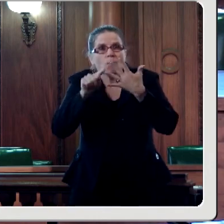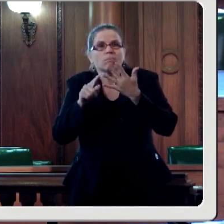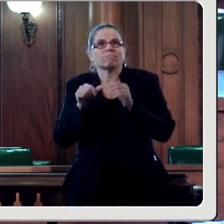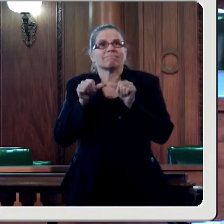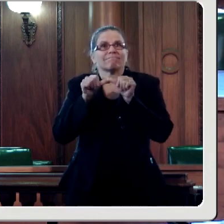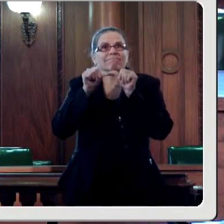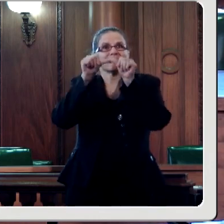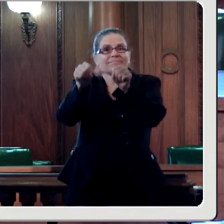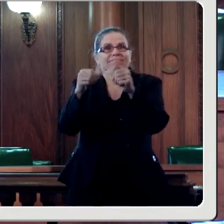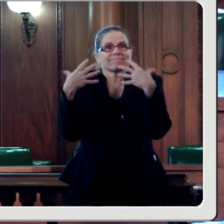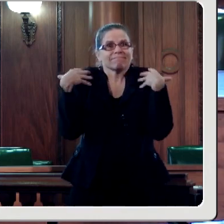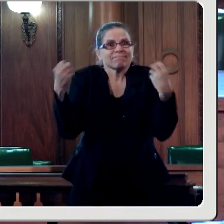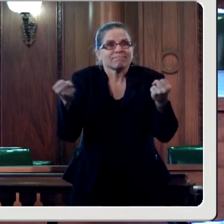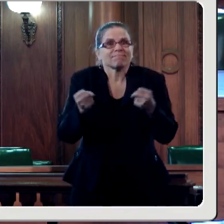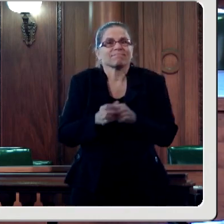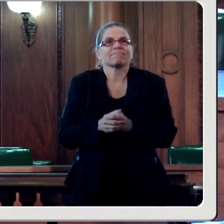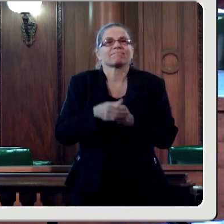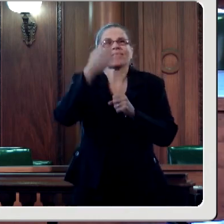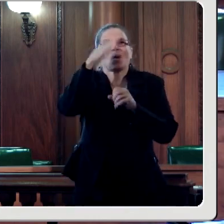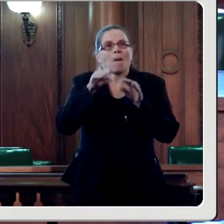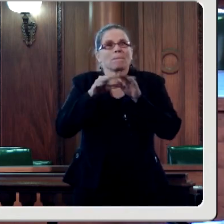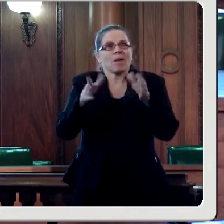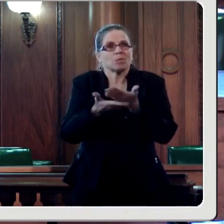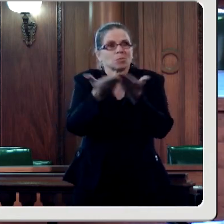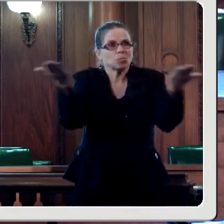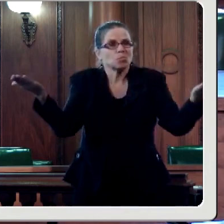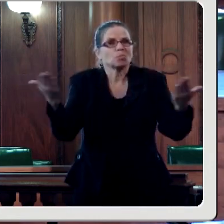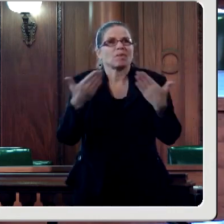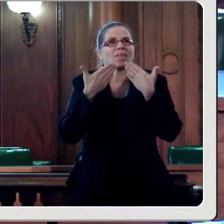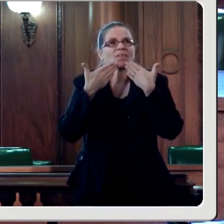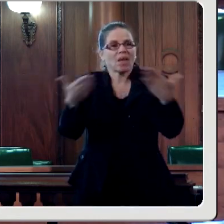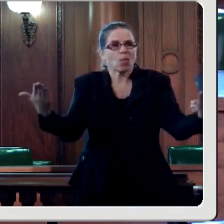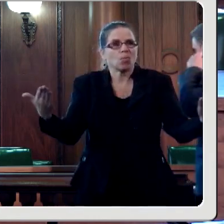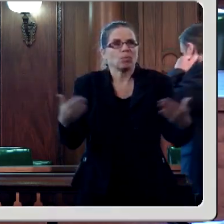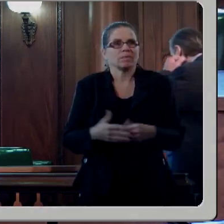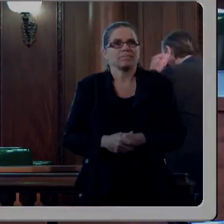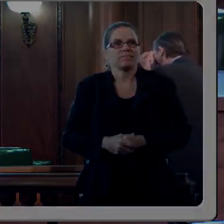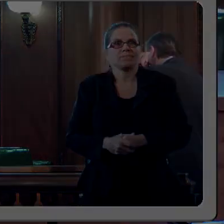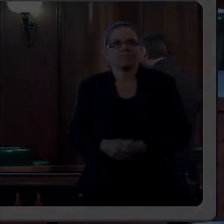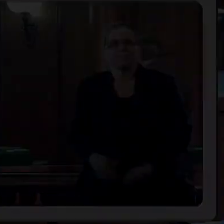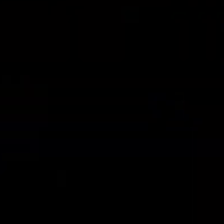God continue to bless your families. Thank you very much. Thanks.